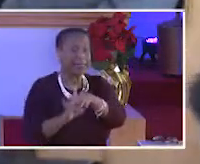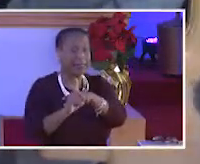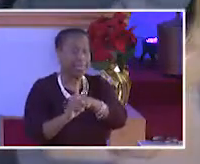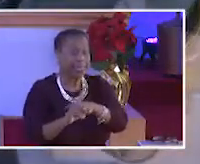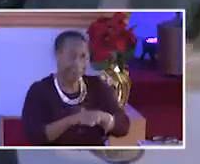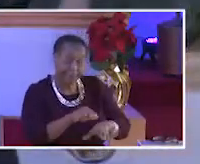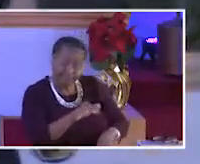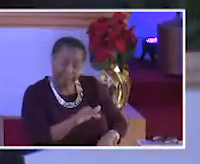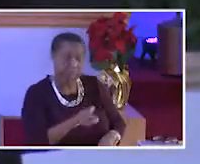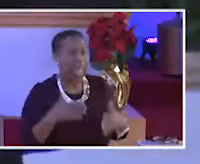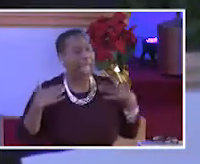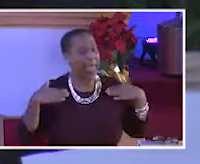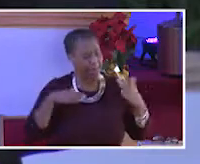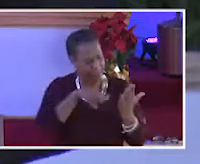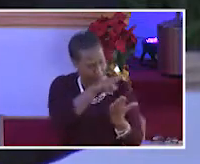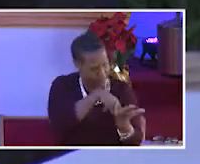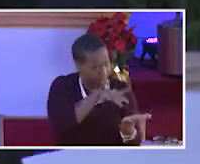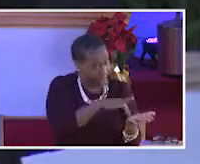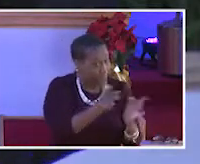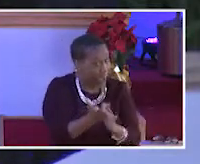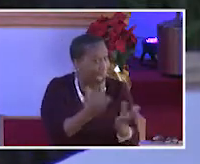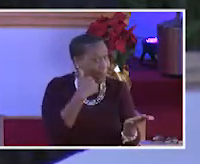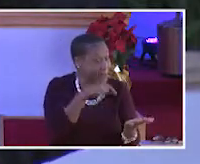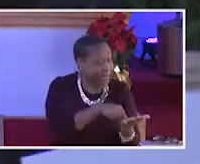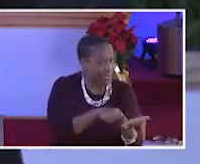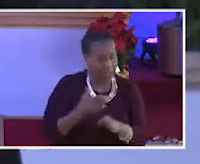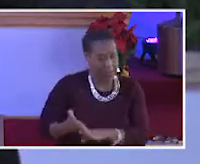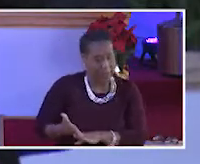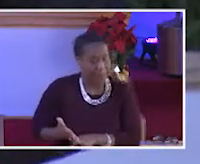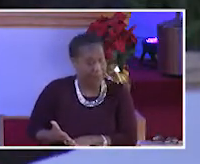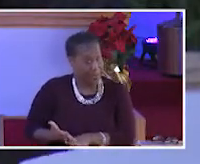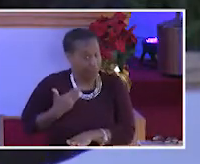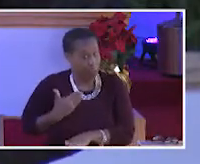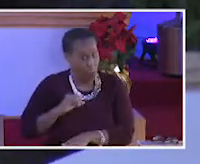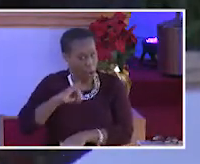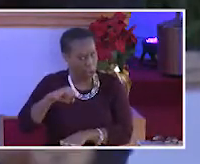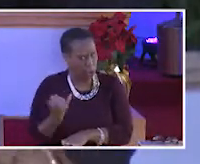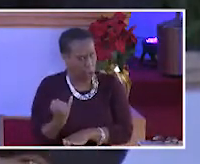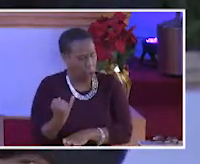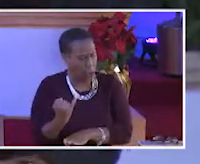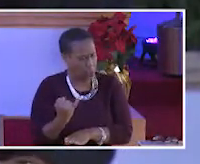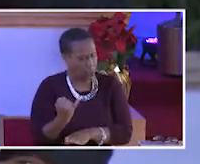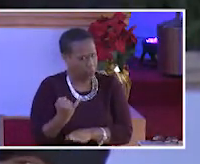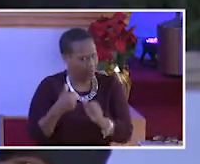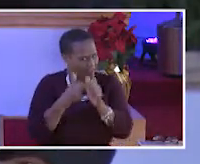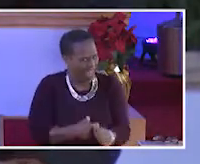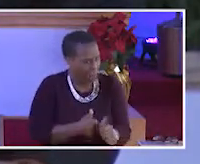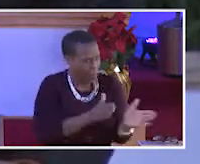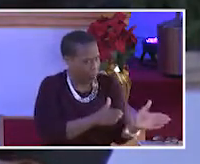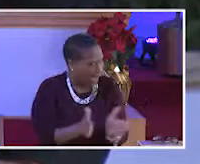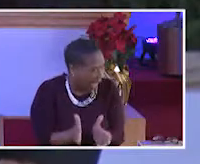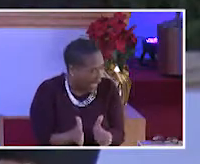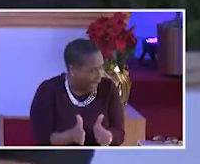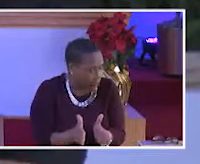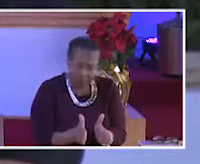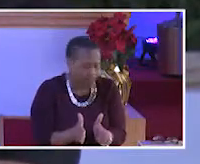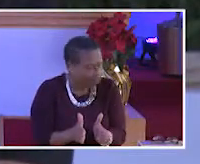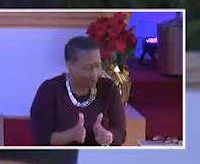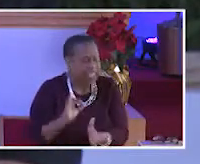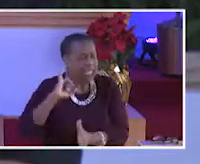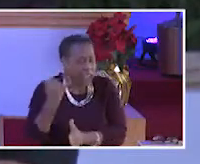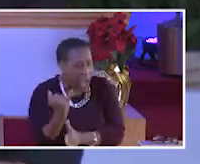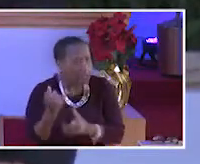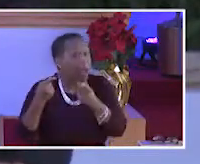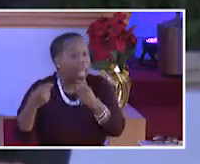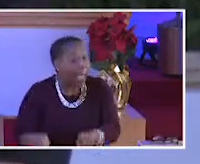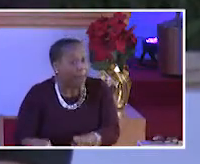And the Bible says that before Joseph could execute his plan, he had a